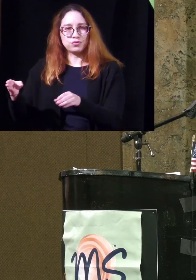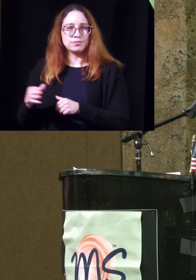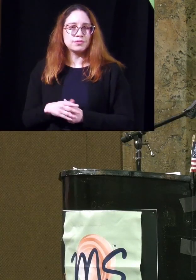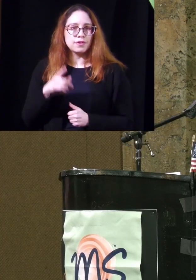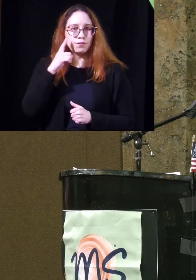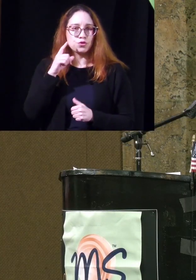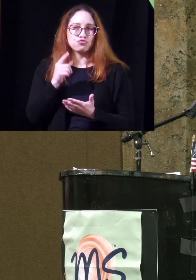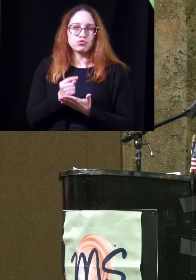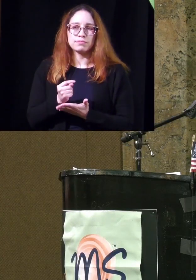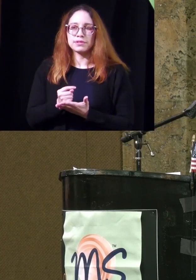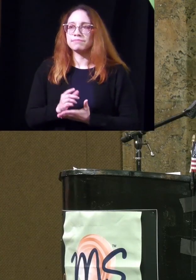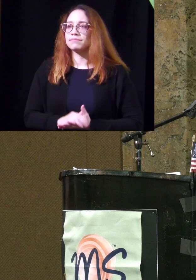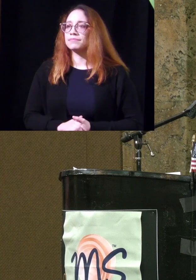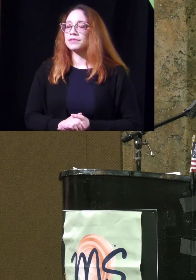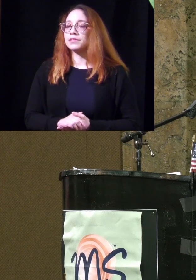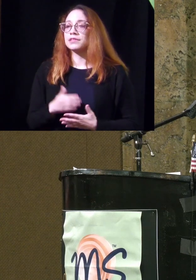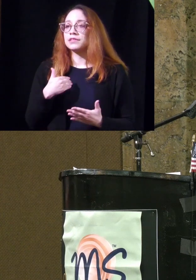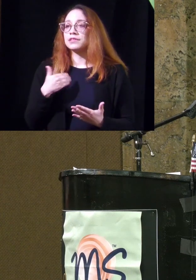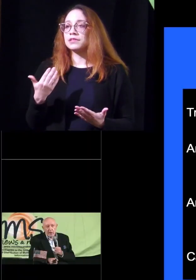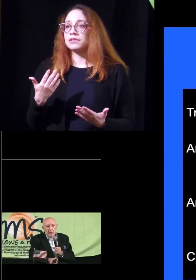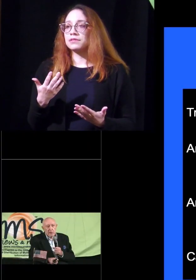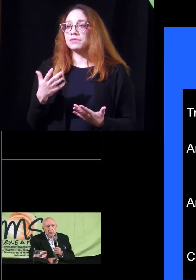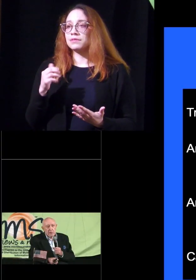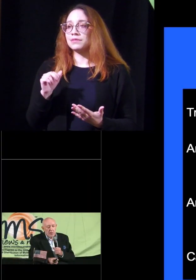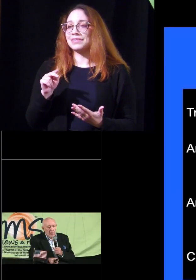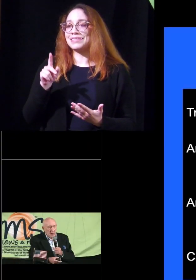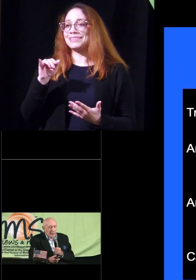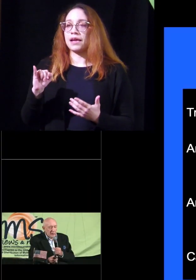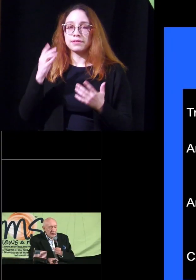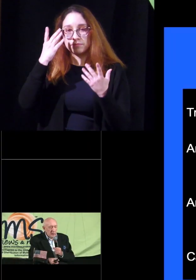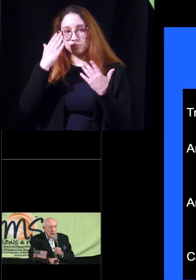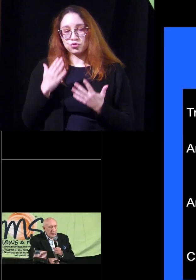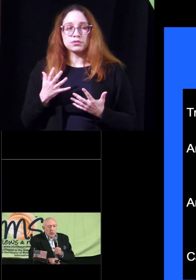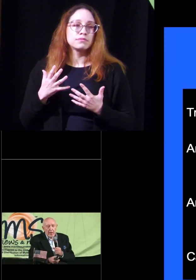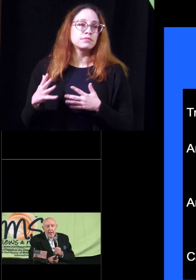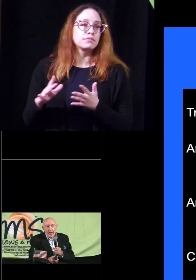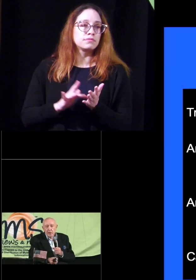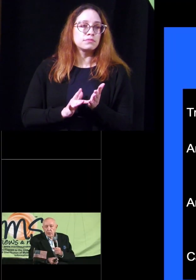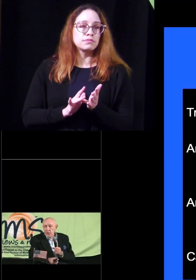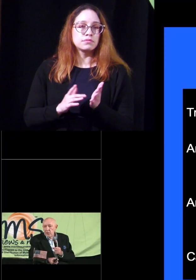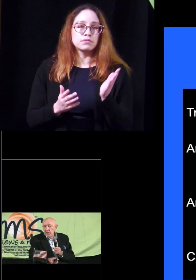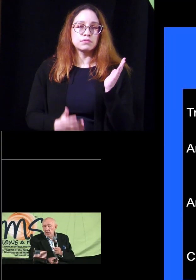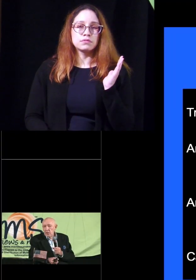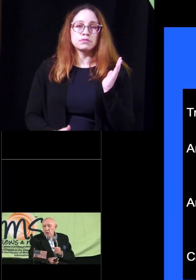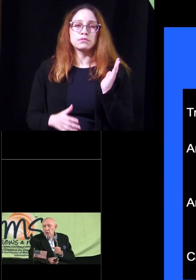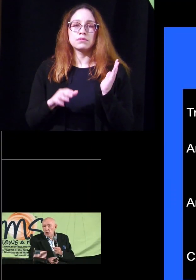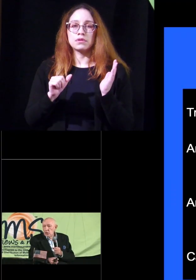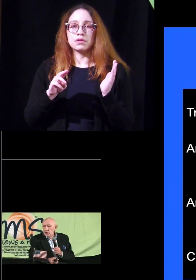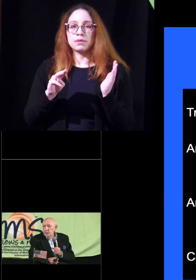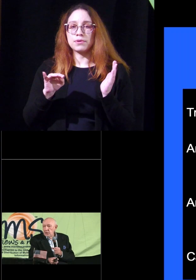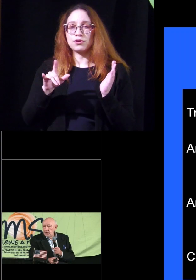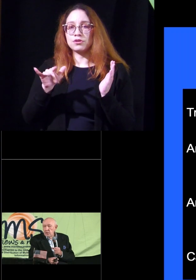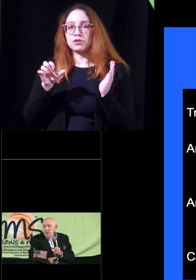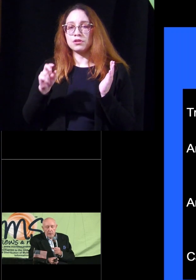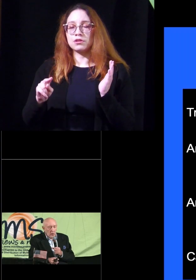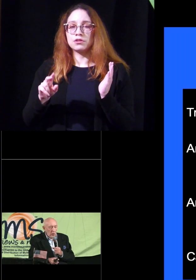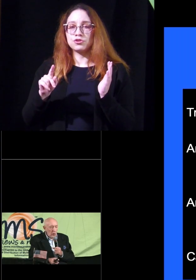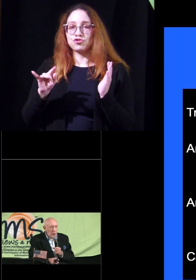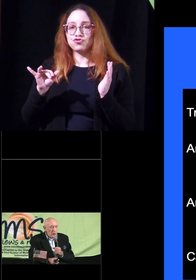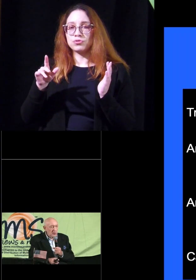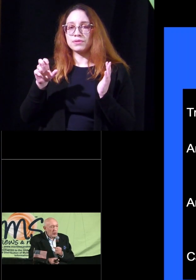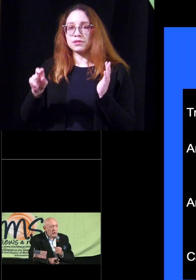aspect of treatment. And then we have antidepressant medications. I've listed some here that will be amitriptyline,